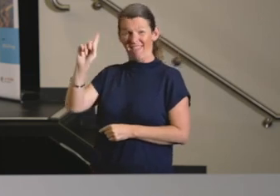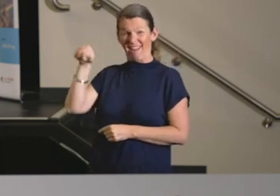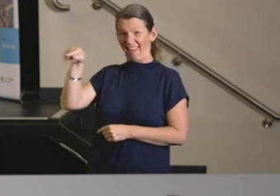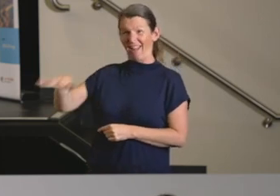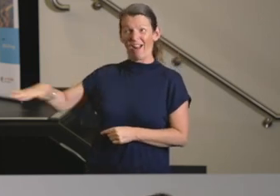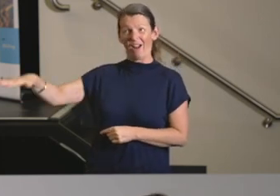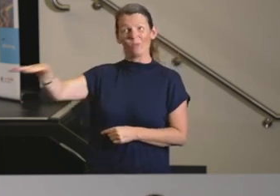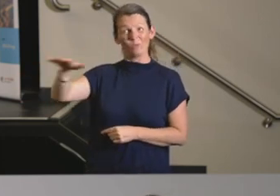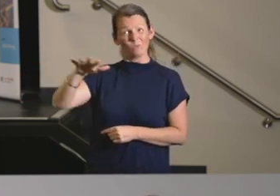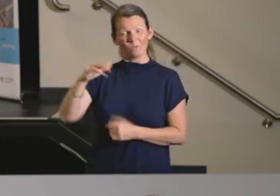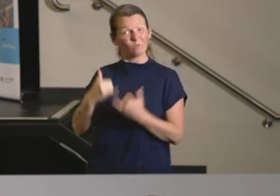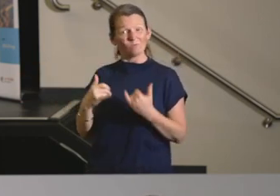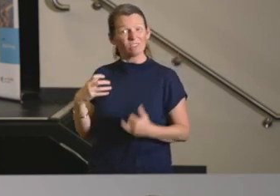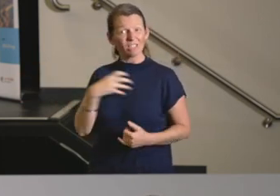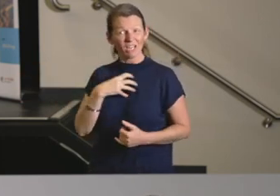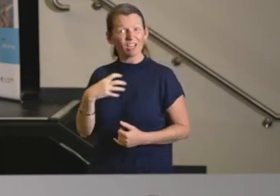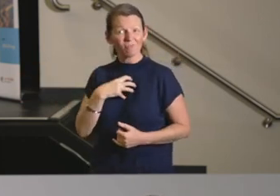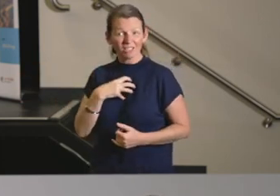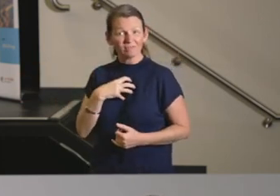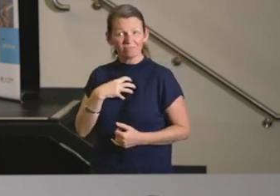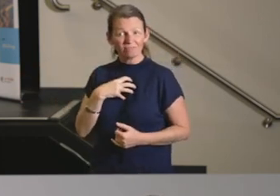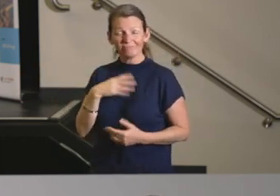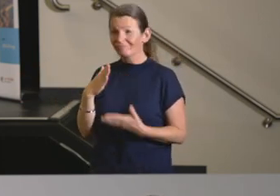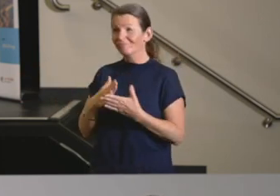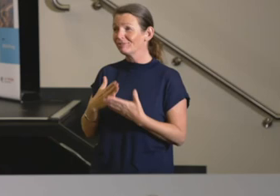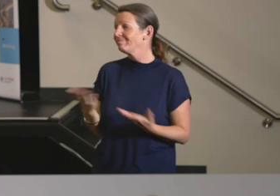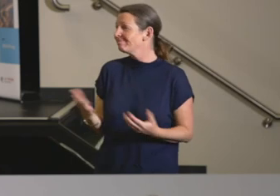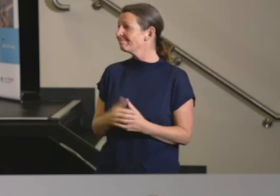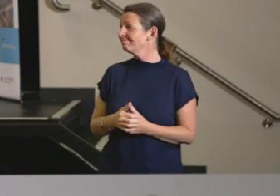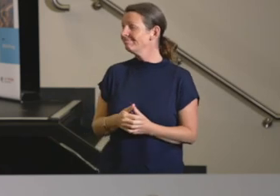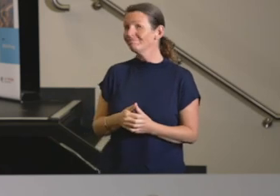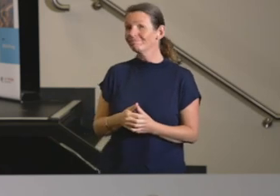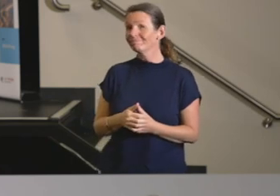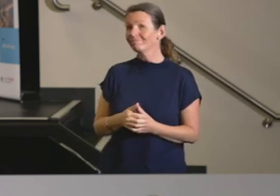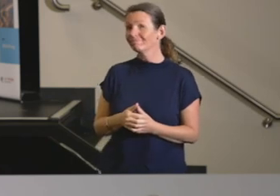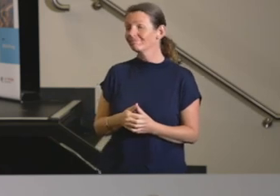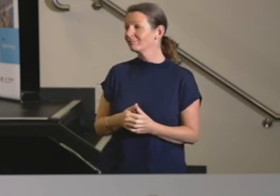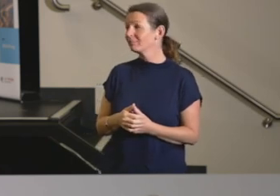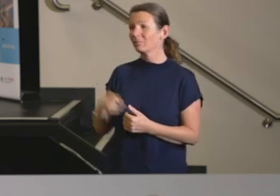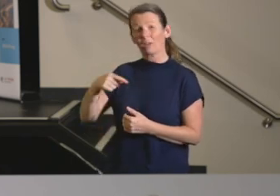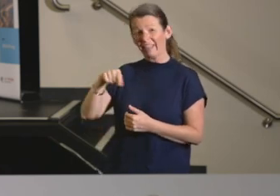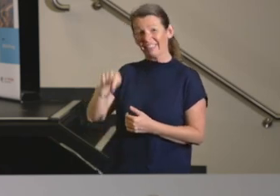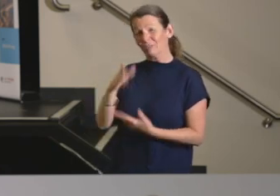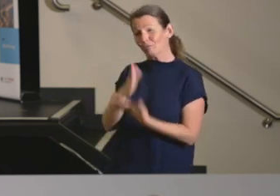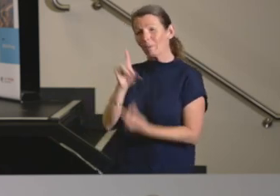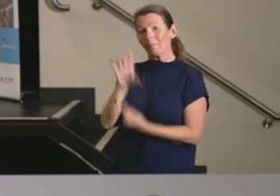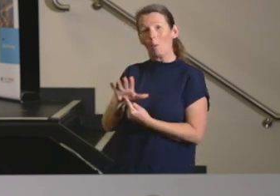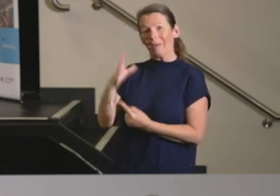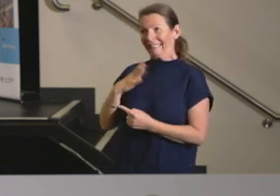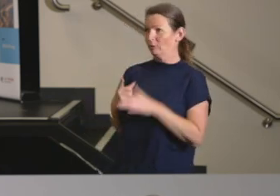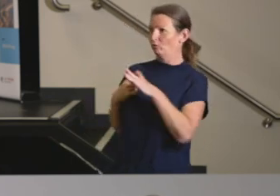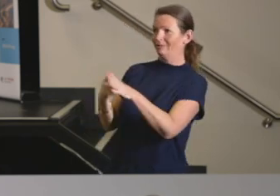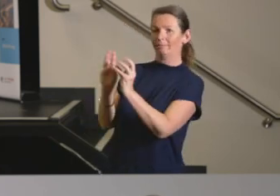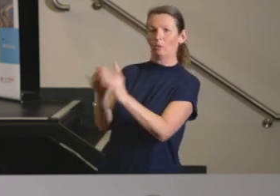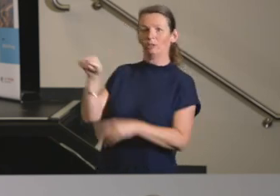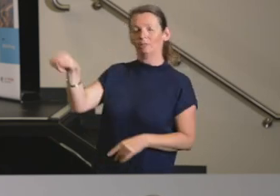it's a scary time, and we have noted that it's a critical time to respond. And